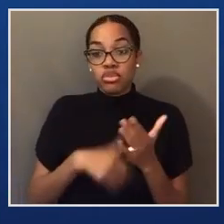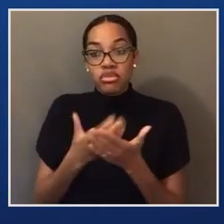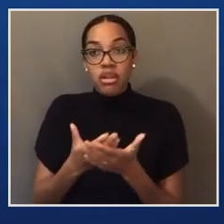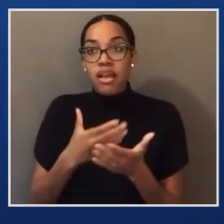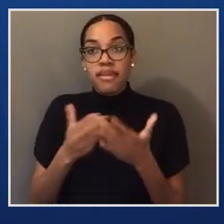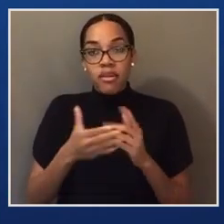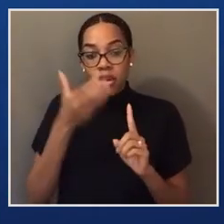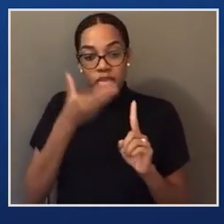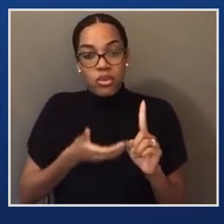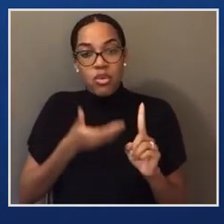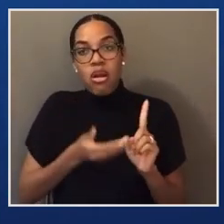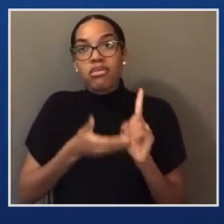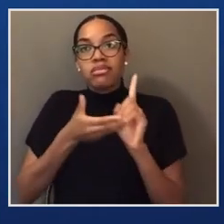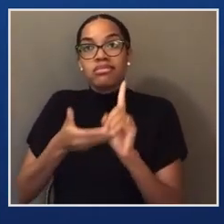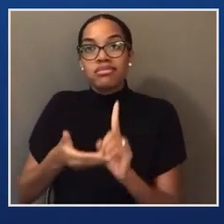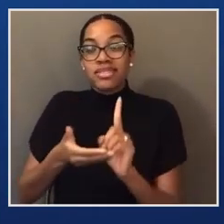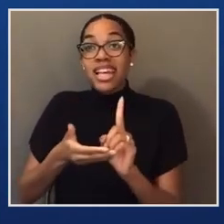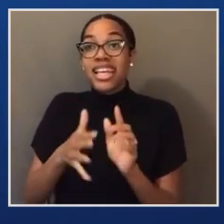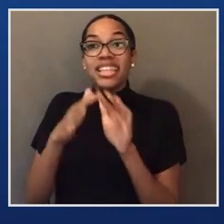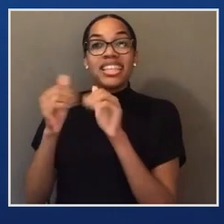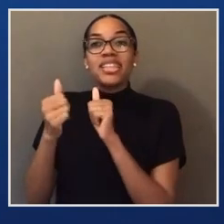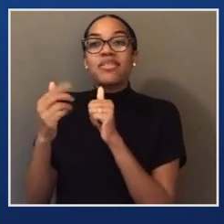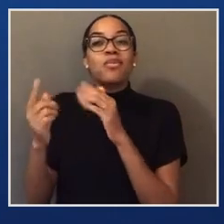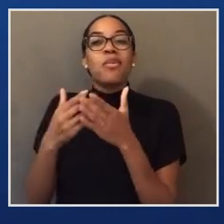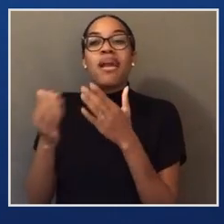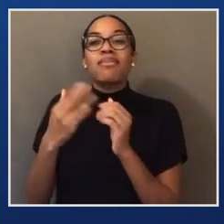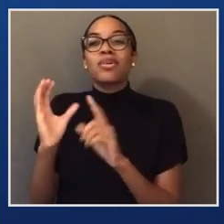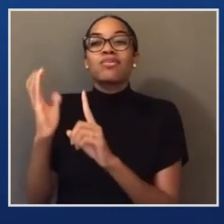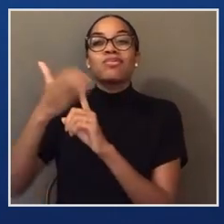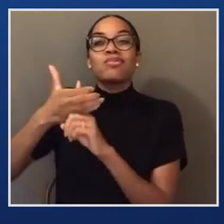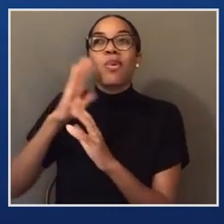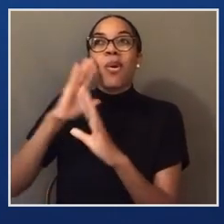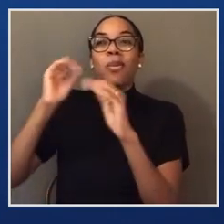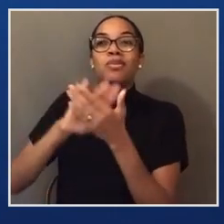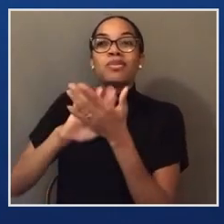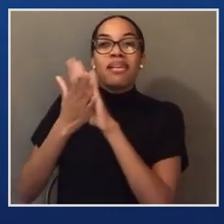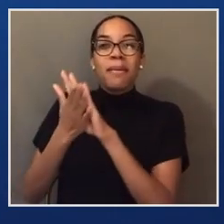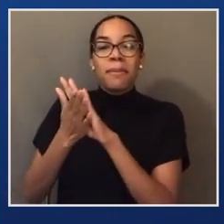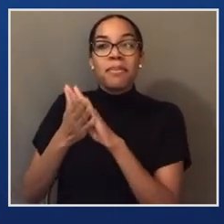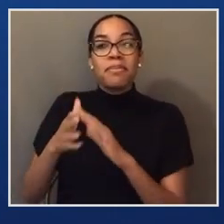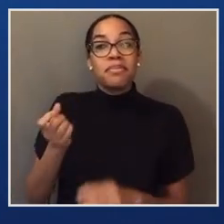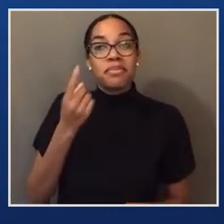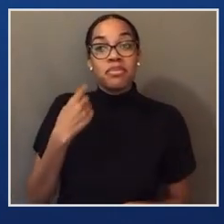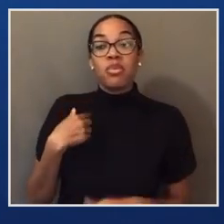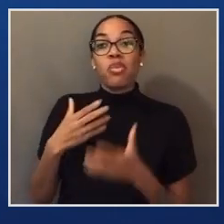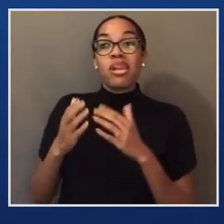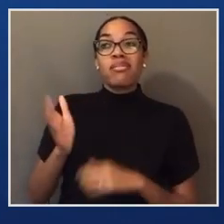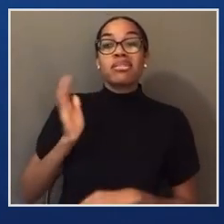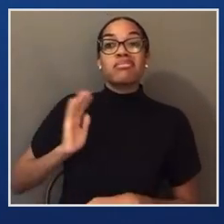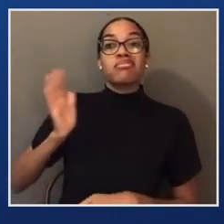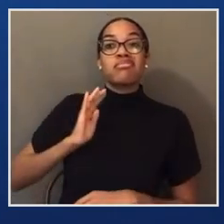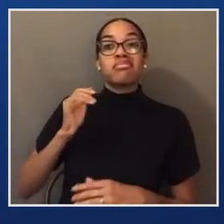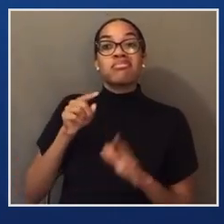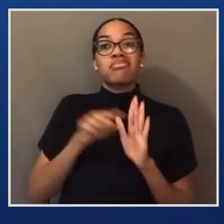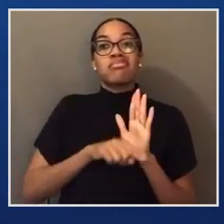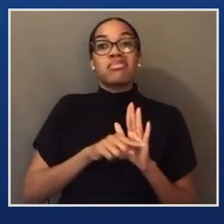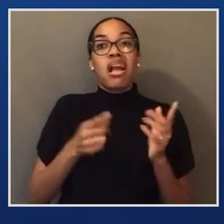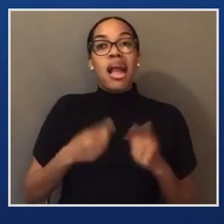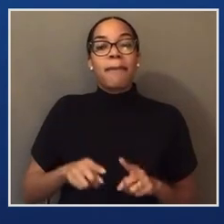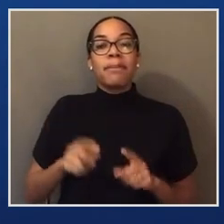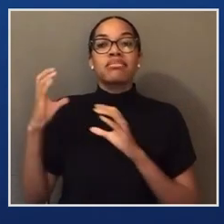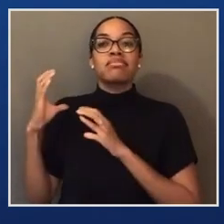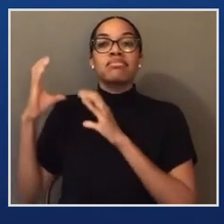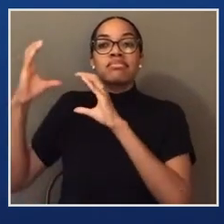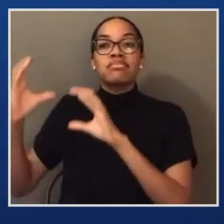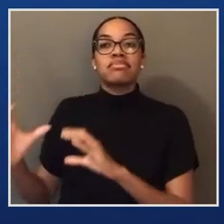aspire to be, unburdened by what has been and knowing what can be. And that's what we need to do